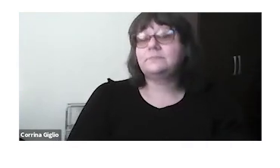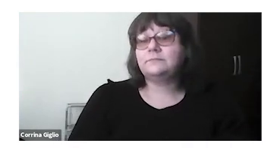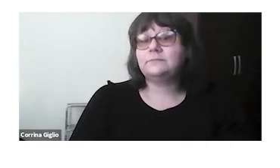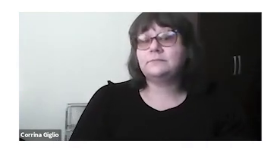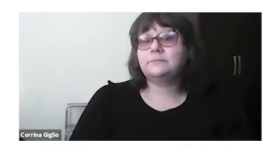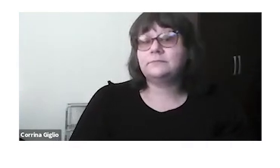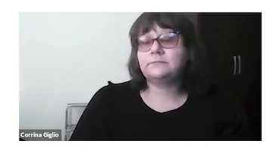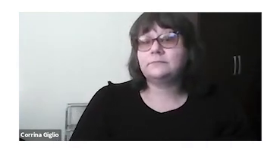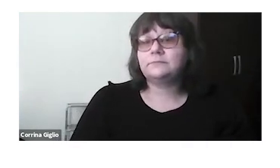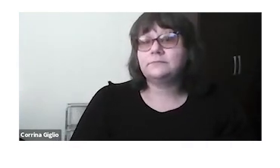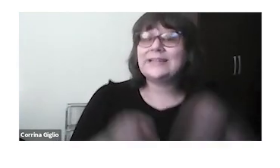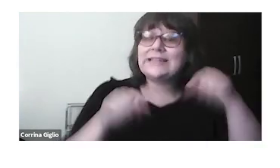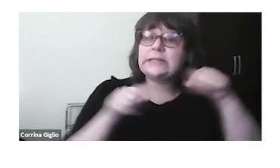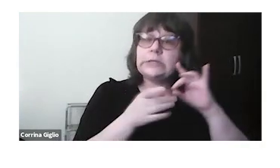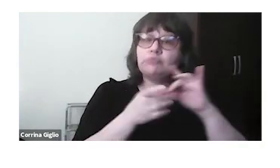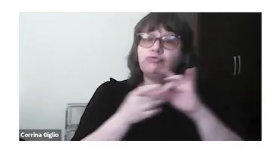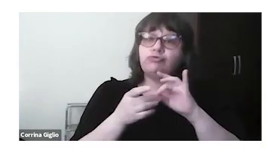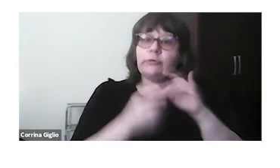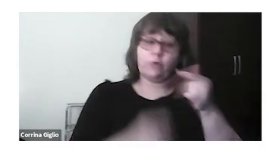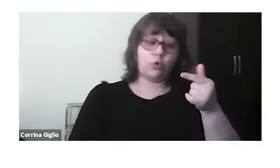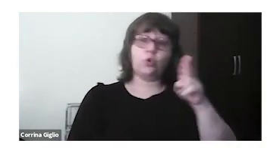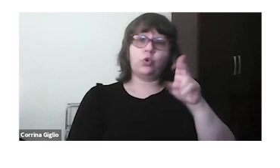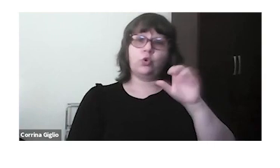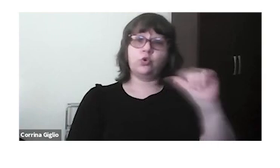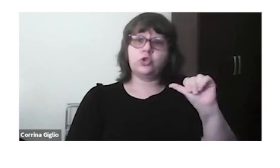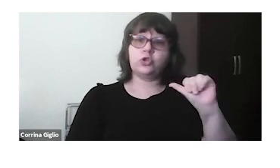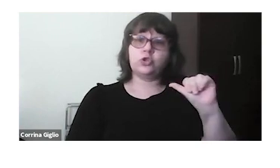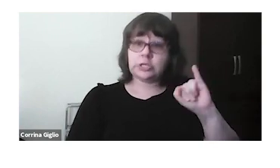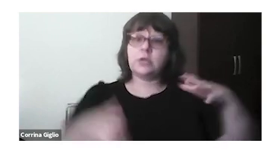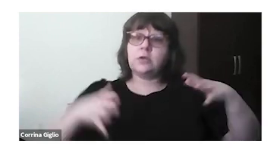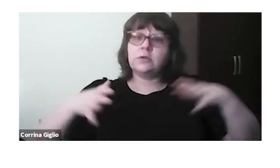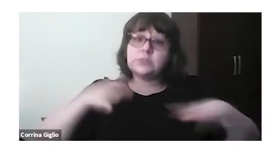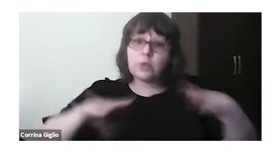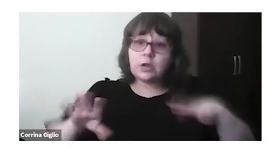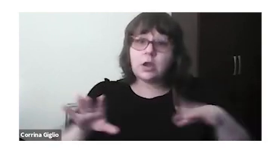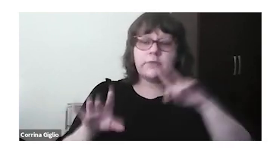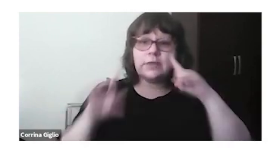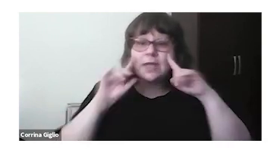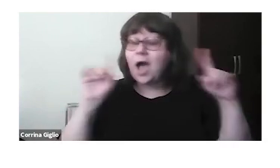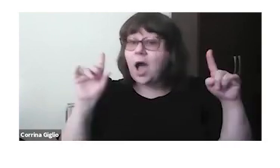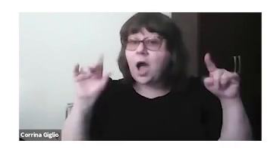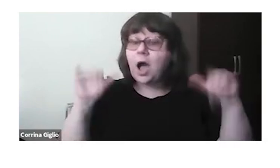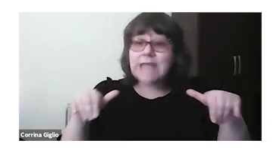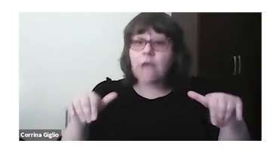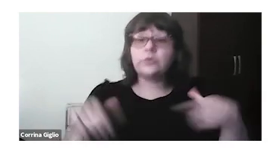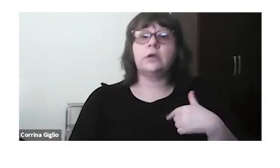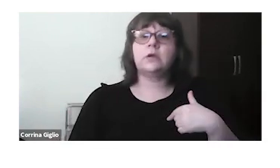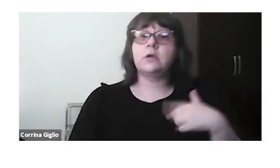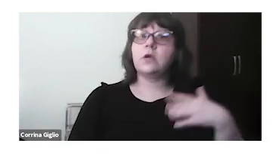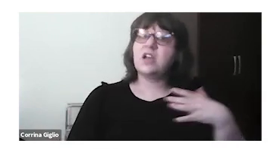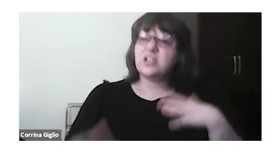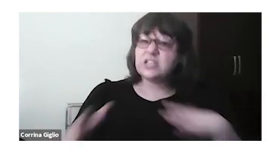And this is in reference to the Gucci sweater, but it's kind of astounding that the sweater made it through the